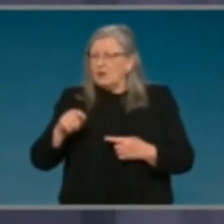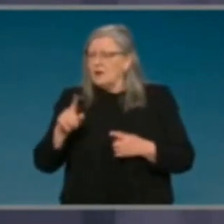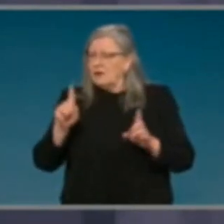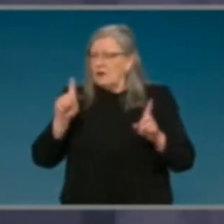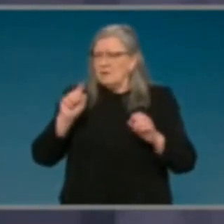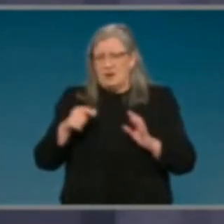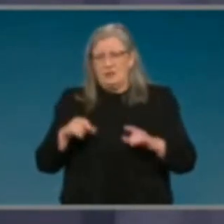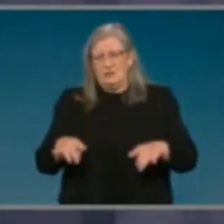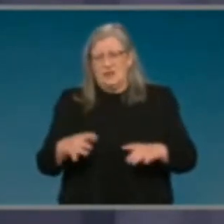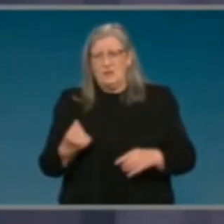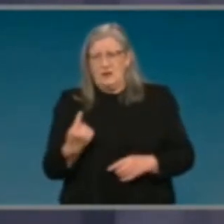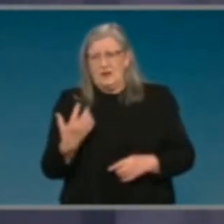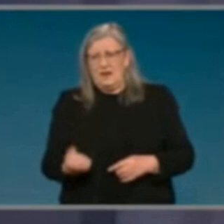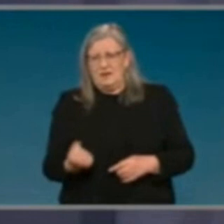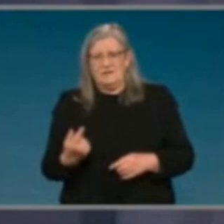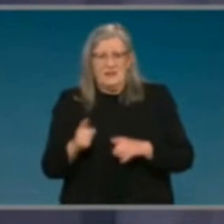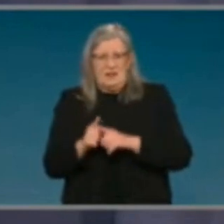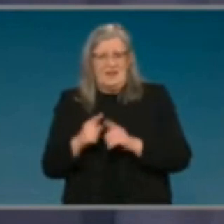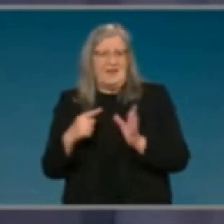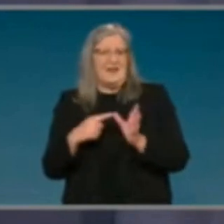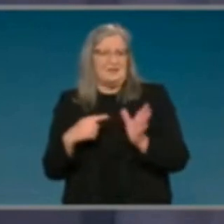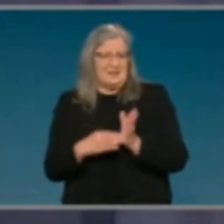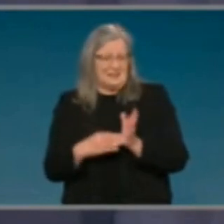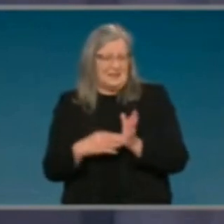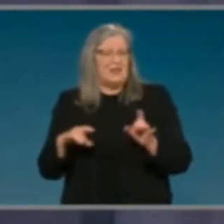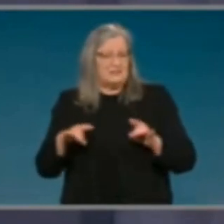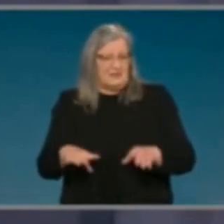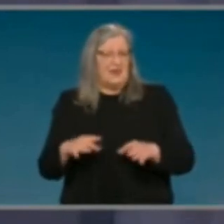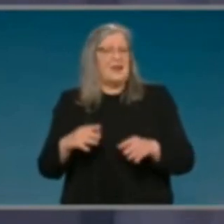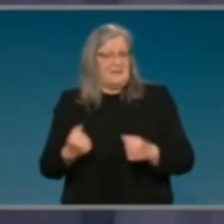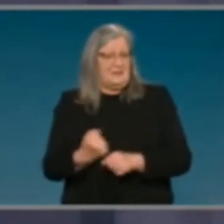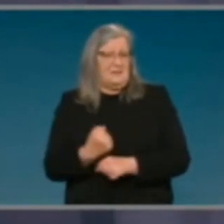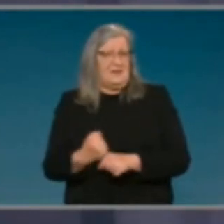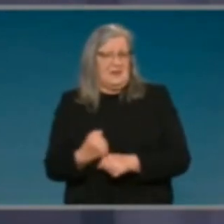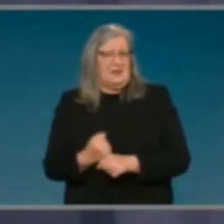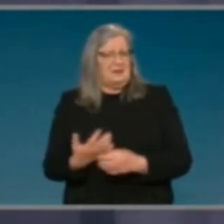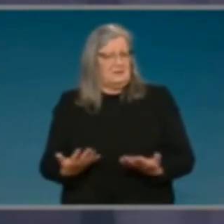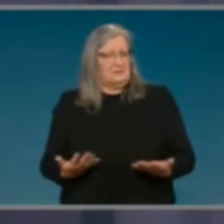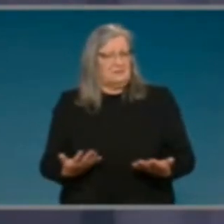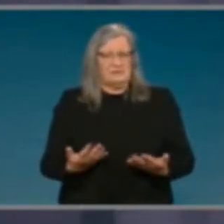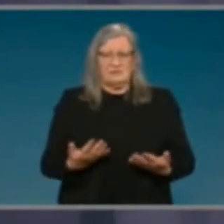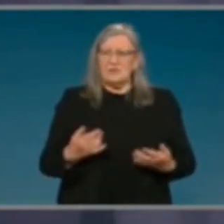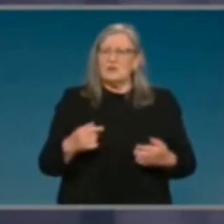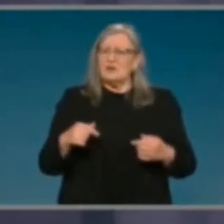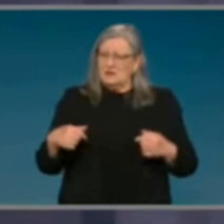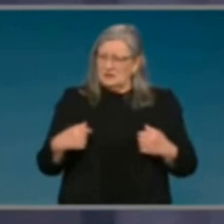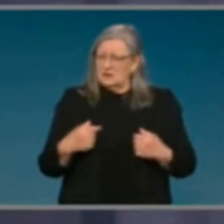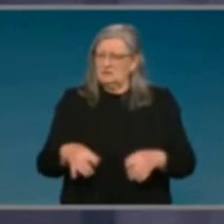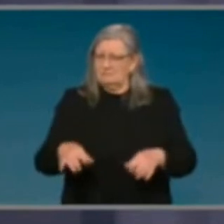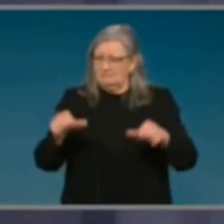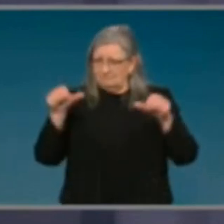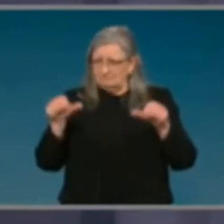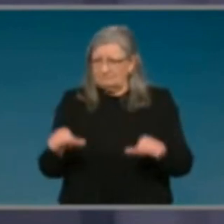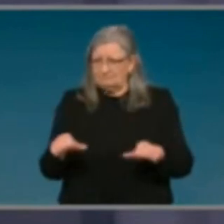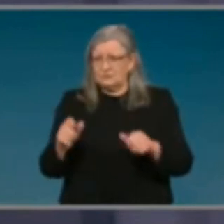and we've gone to market because we would like Australia to have the capacity to be one of the very few countries in the